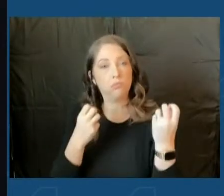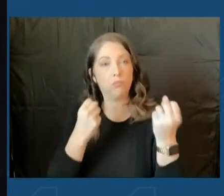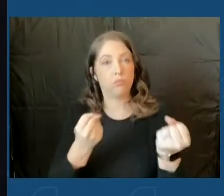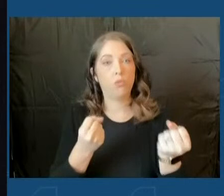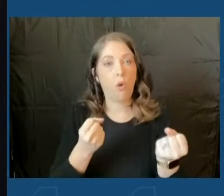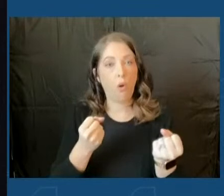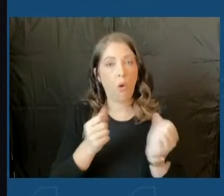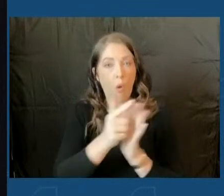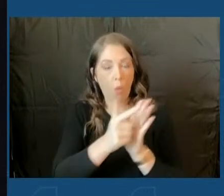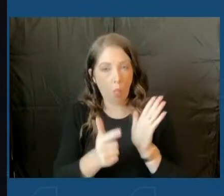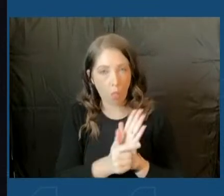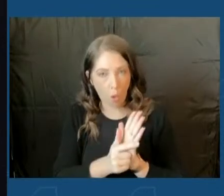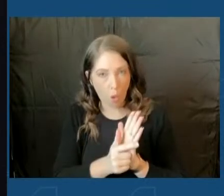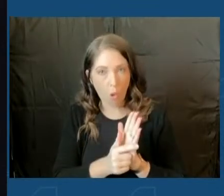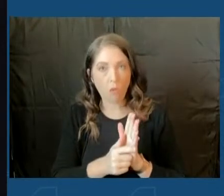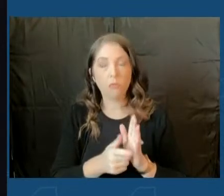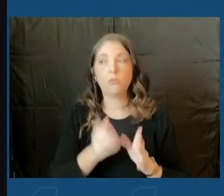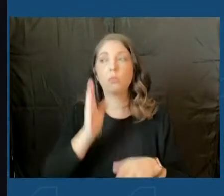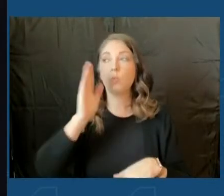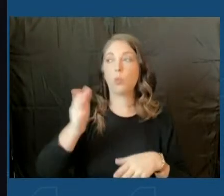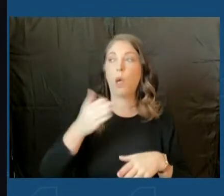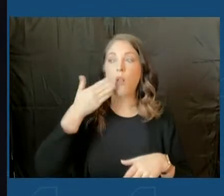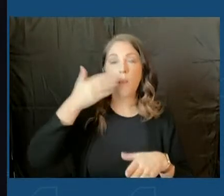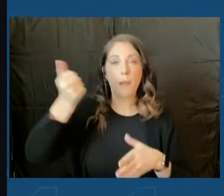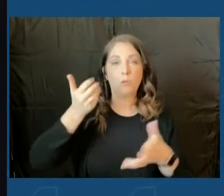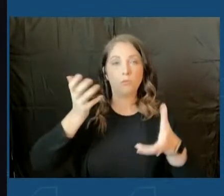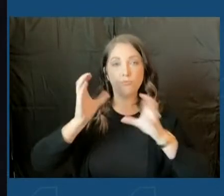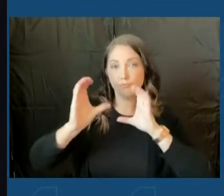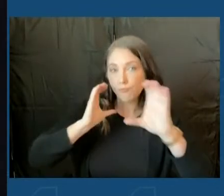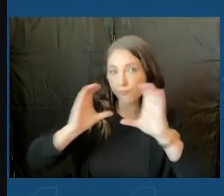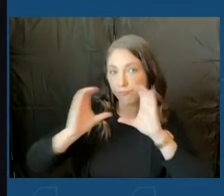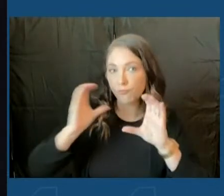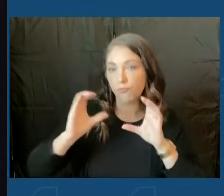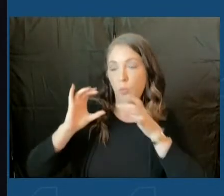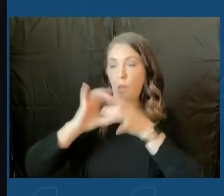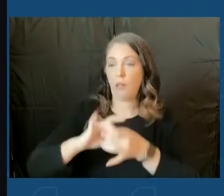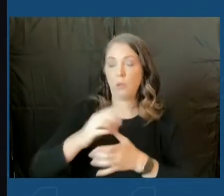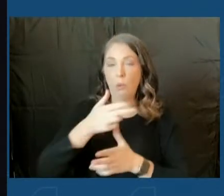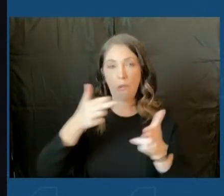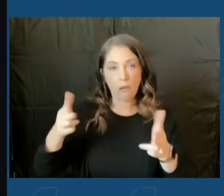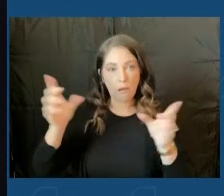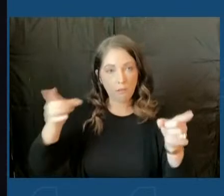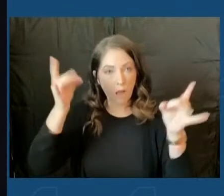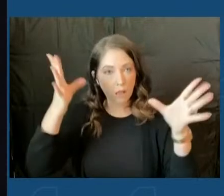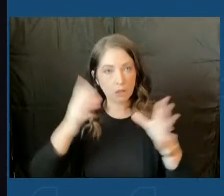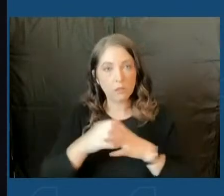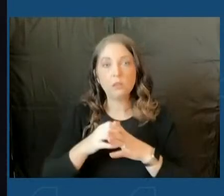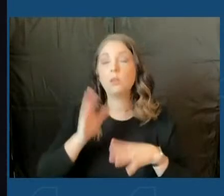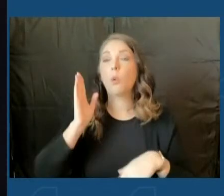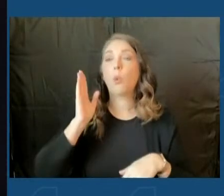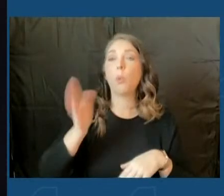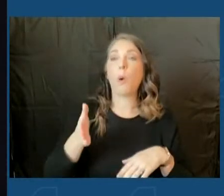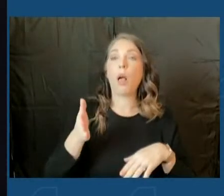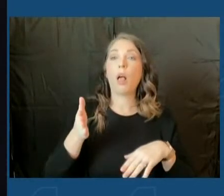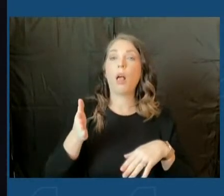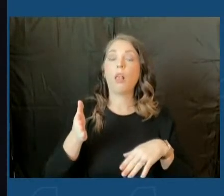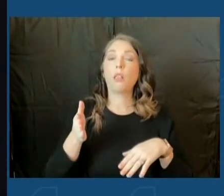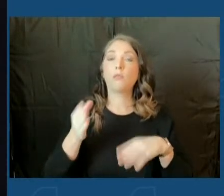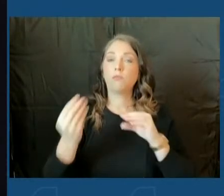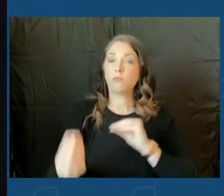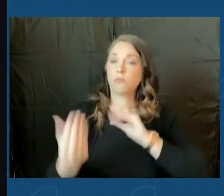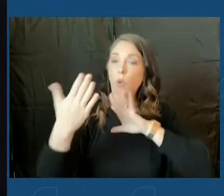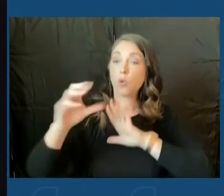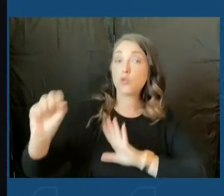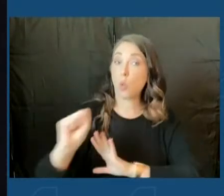better communicate with our federal partners about gun violence, and work to address the role social media plays in violence and acts